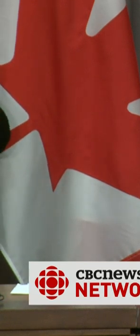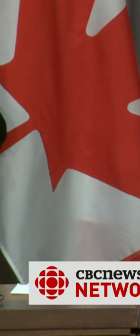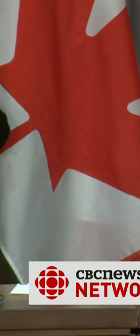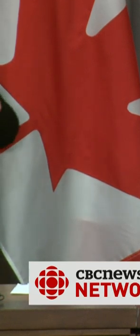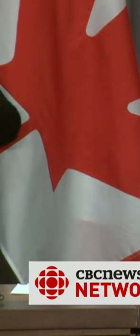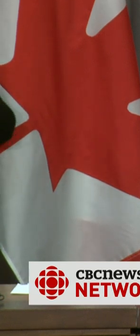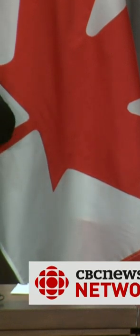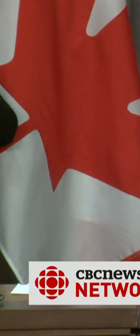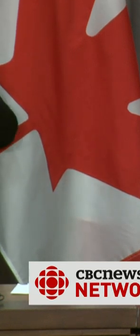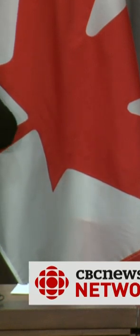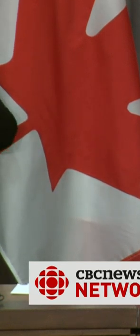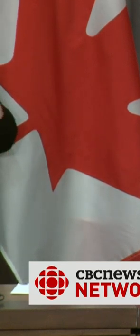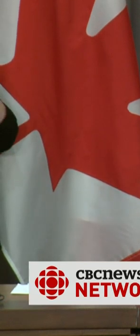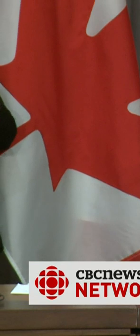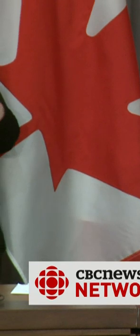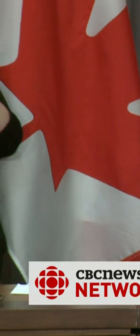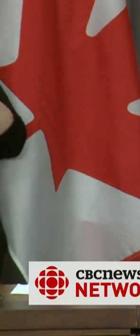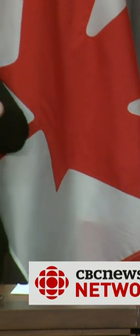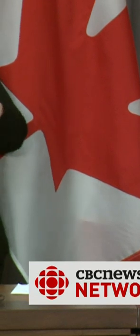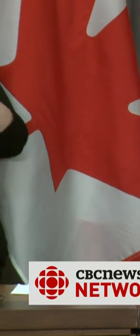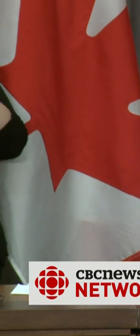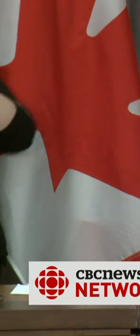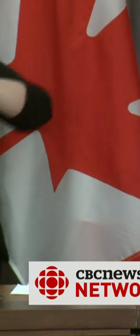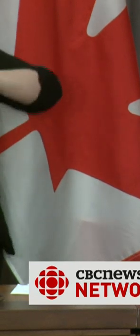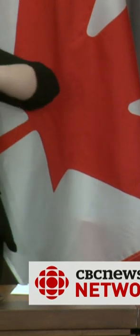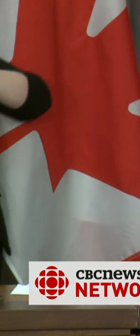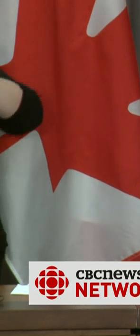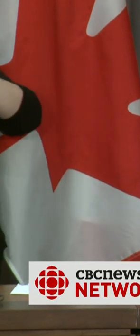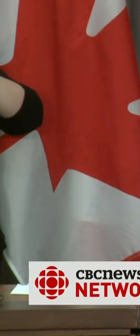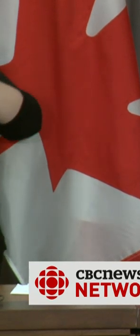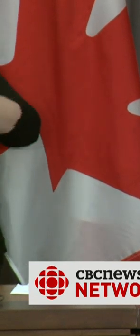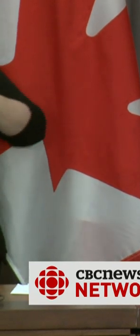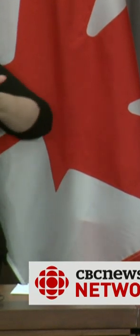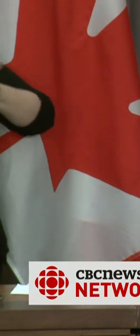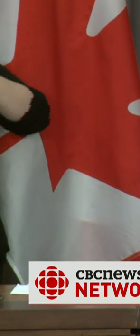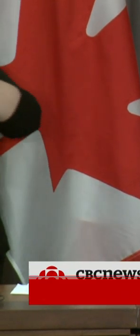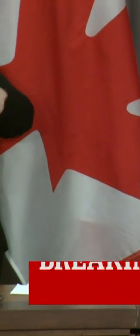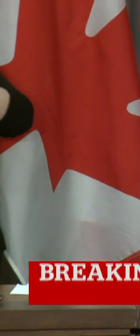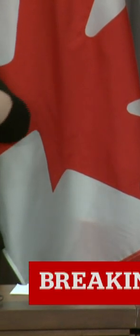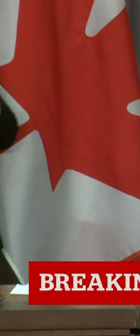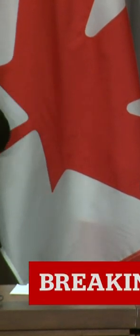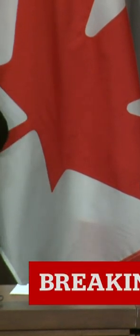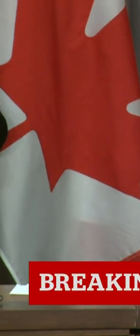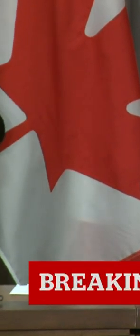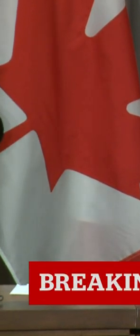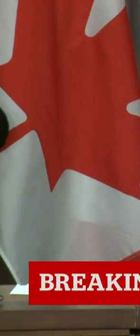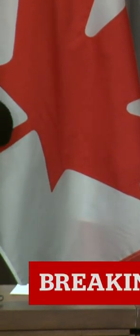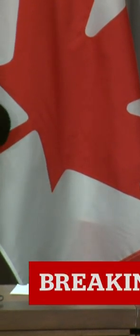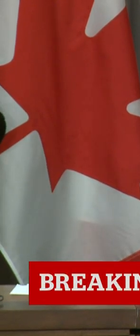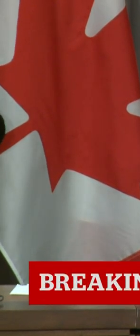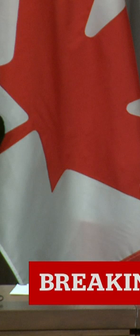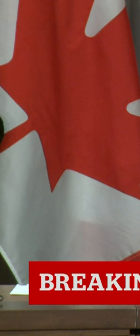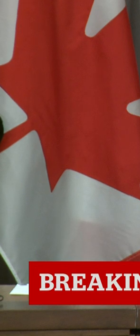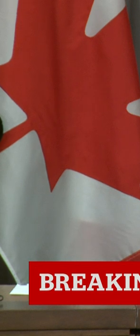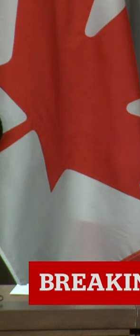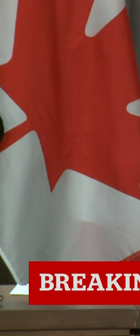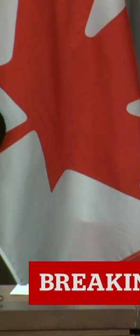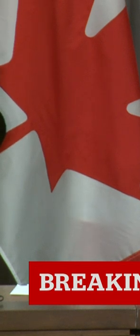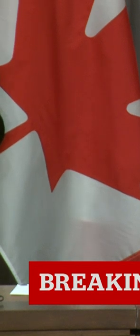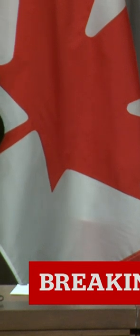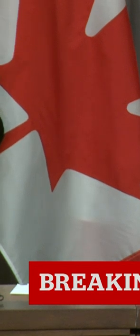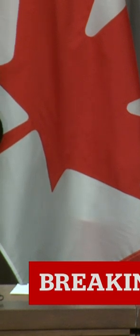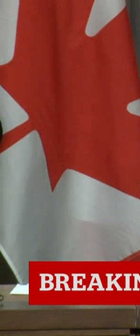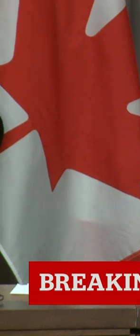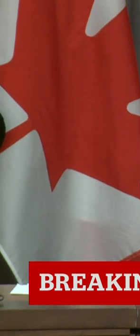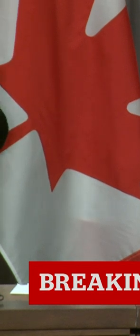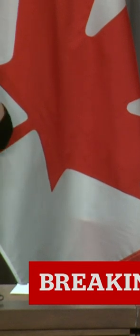to work? How much is it going to cost all of these complications at the border, at the U.S. border? Because